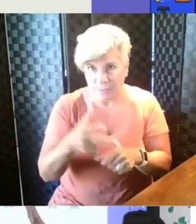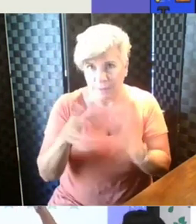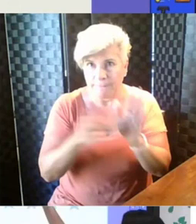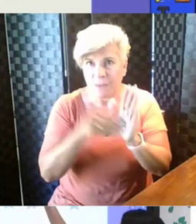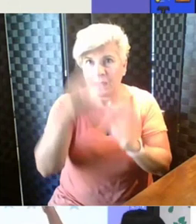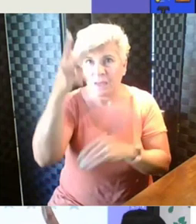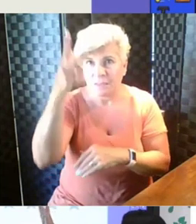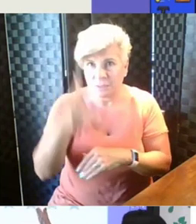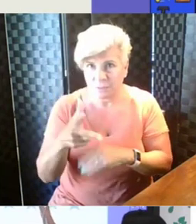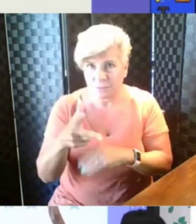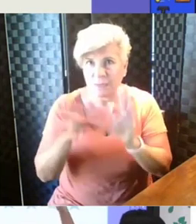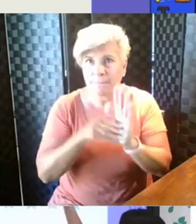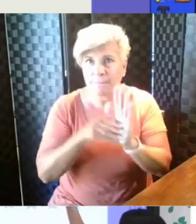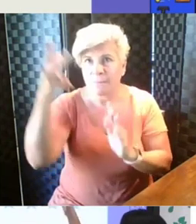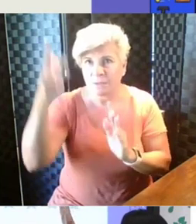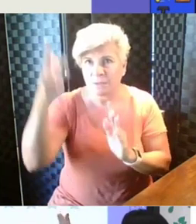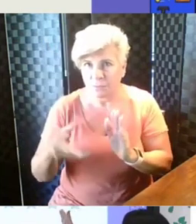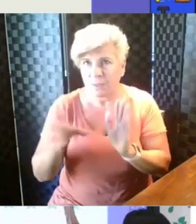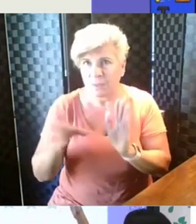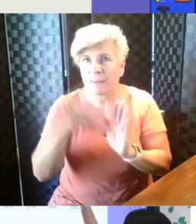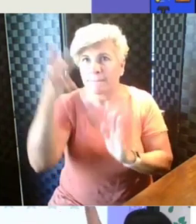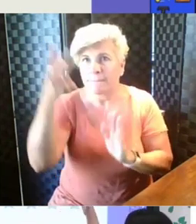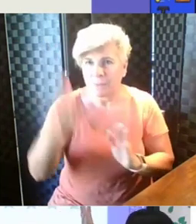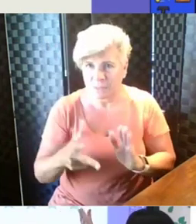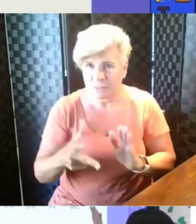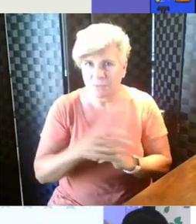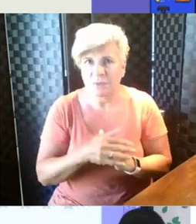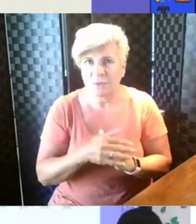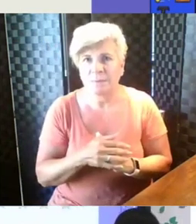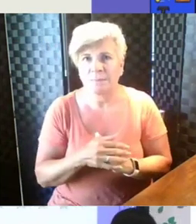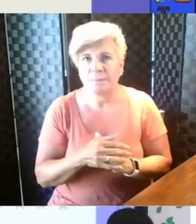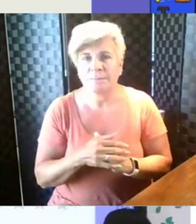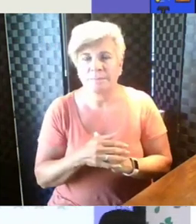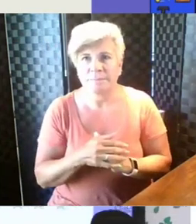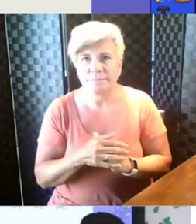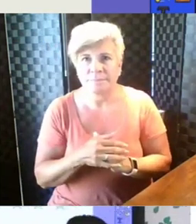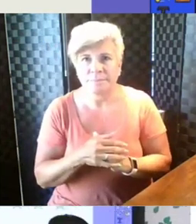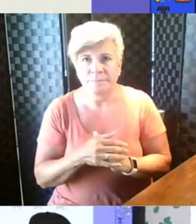3 plus 3 plus 3 plus 3.